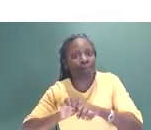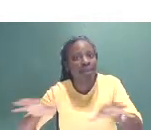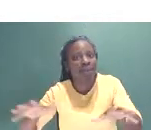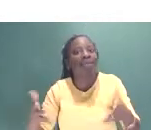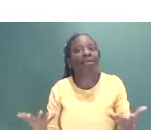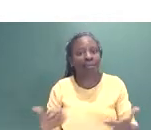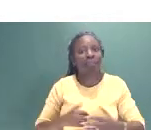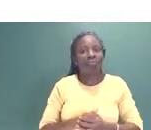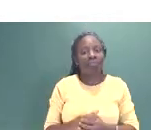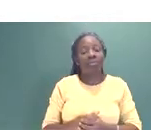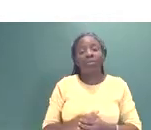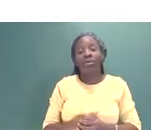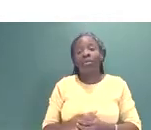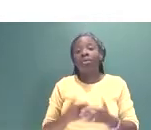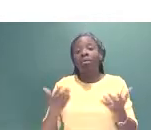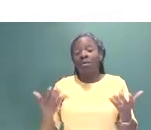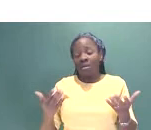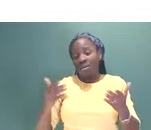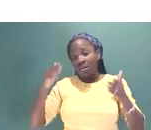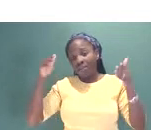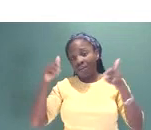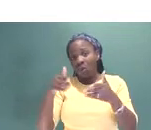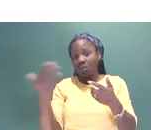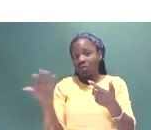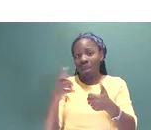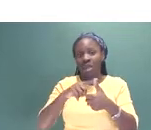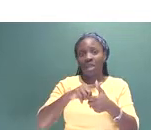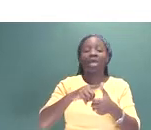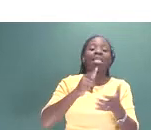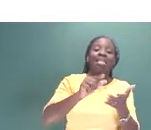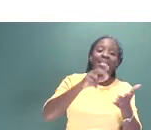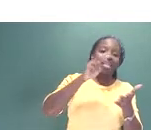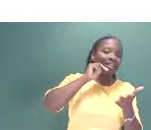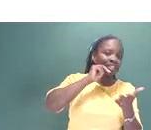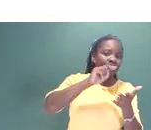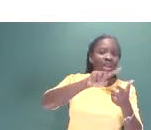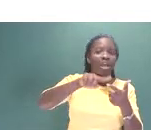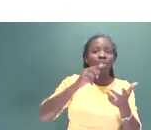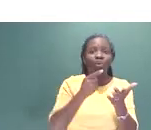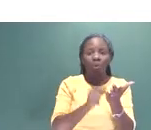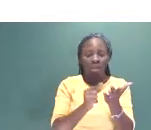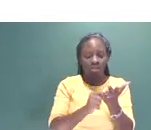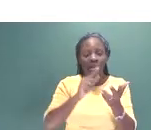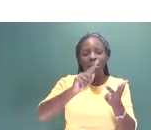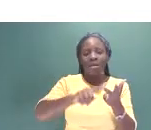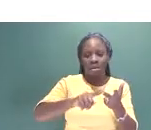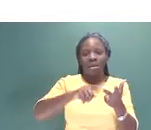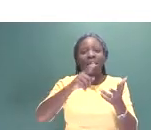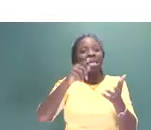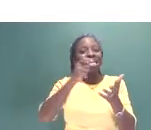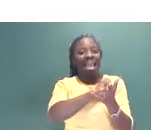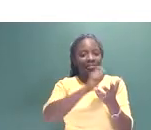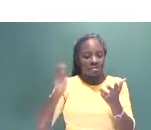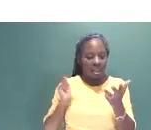the focus was Nigeria, Uganda, Kenya, Bangladesh, and Nepal.